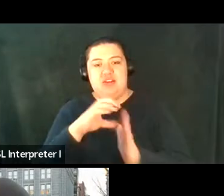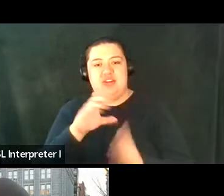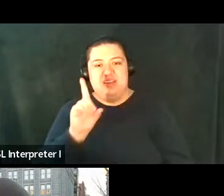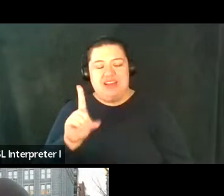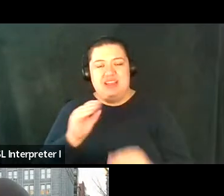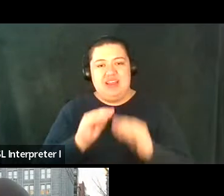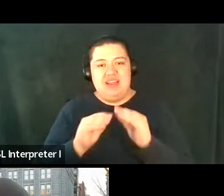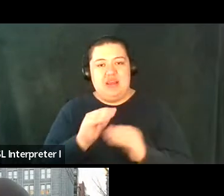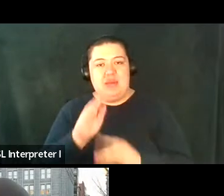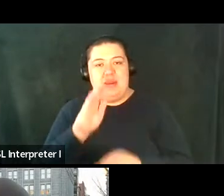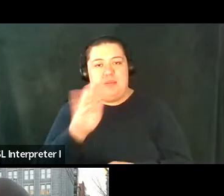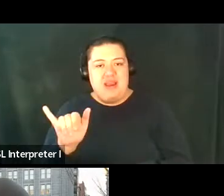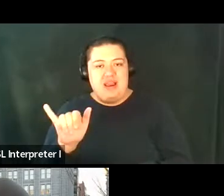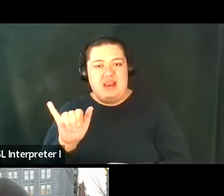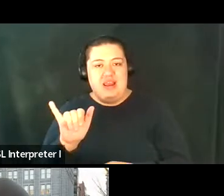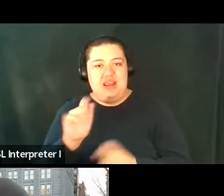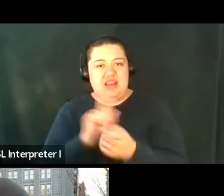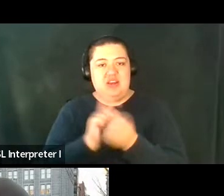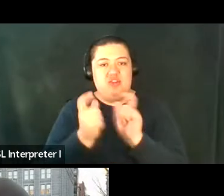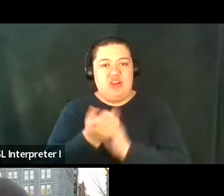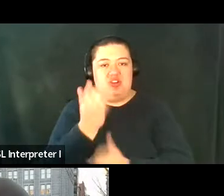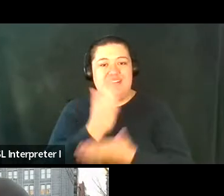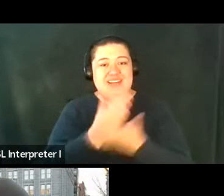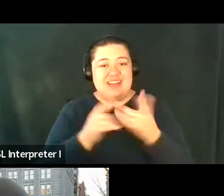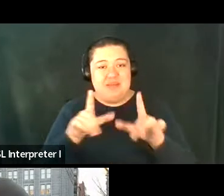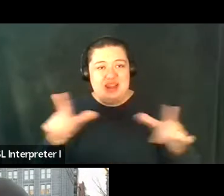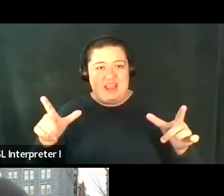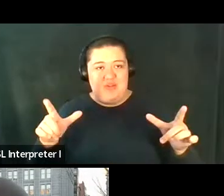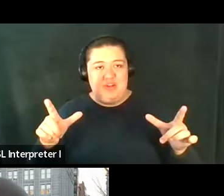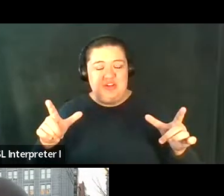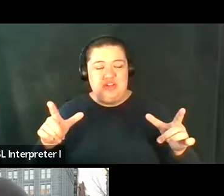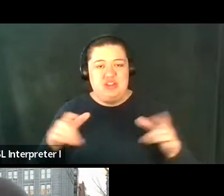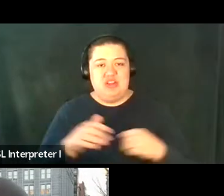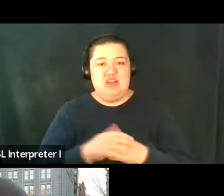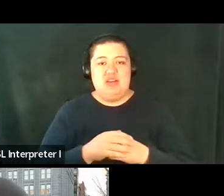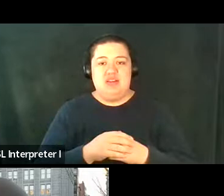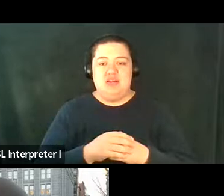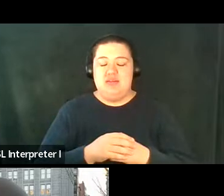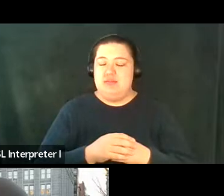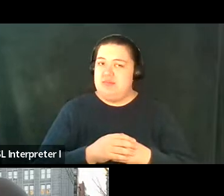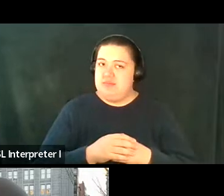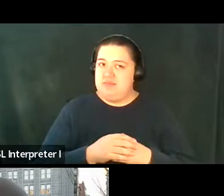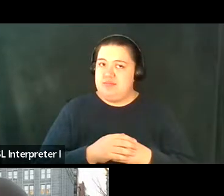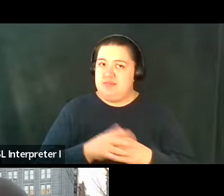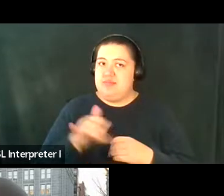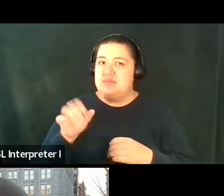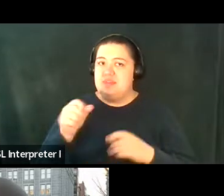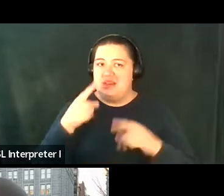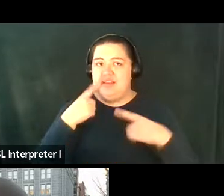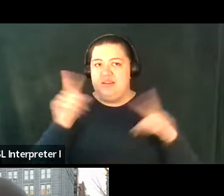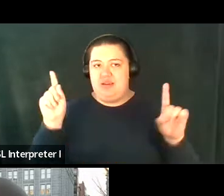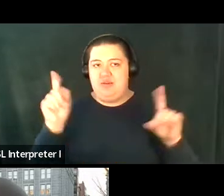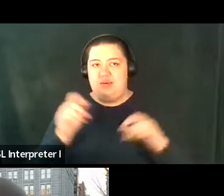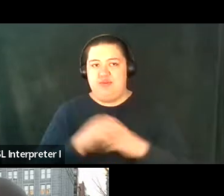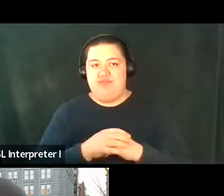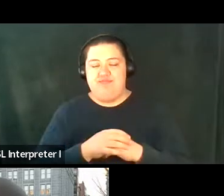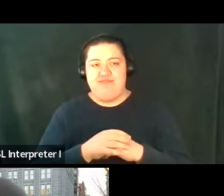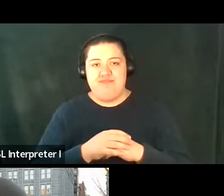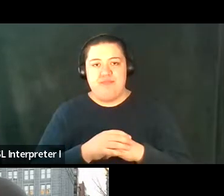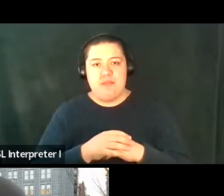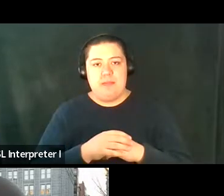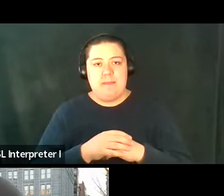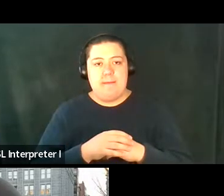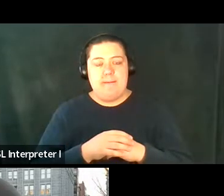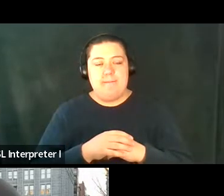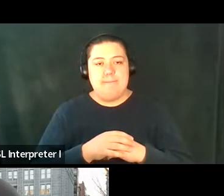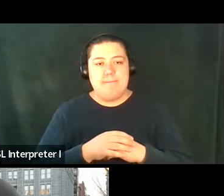by changing some language. That is the deck. Yes, the declaration.